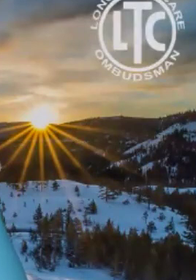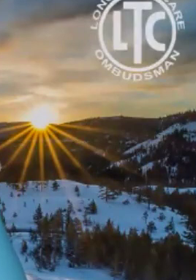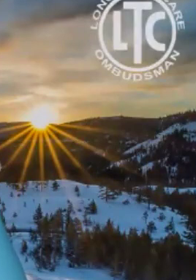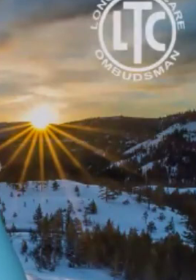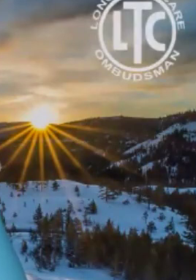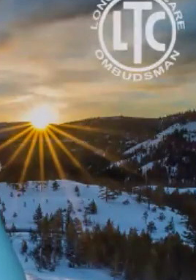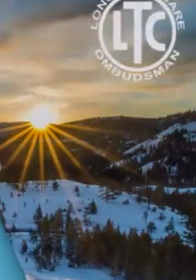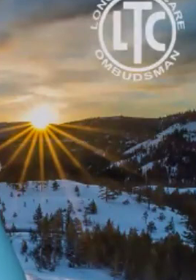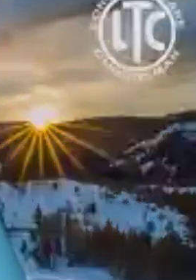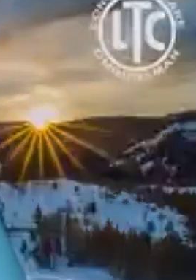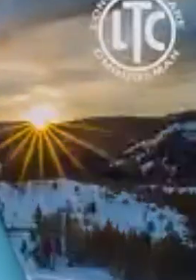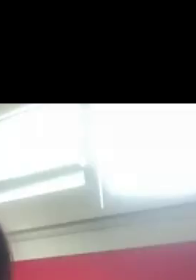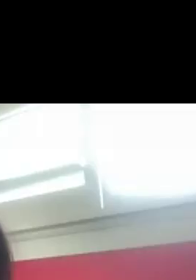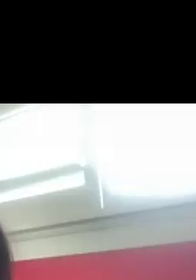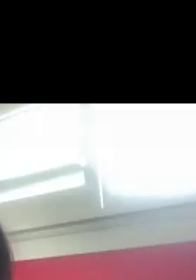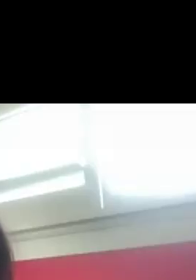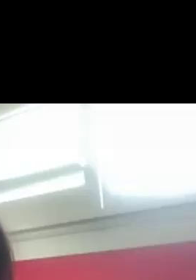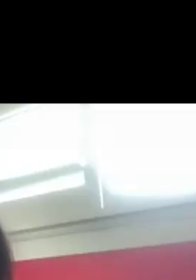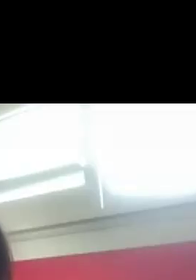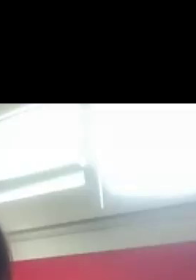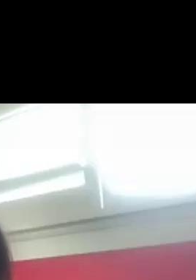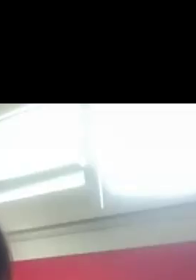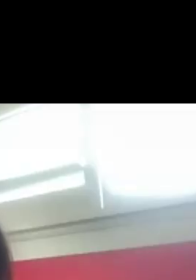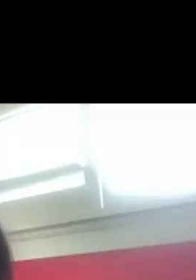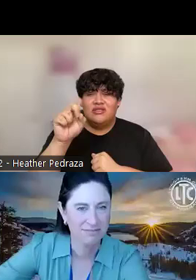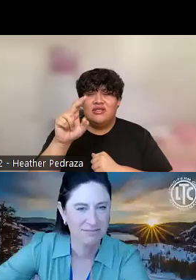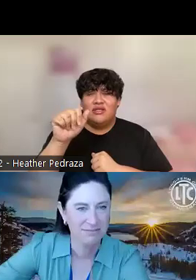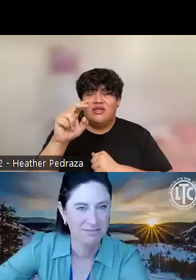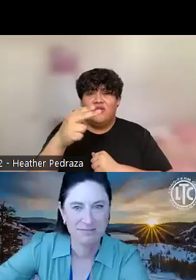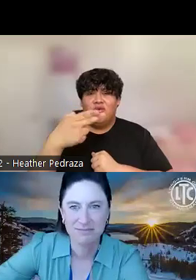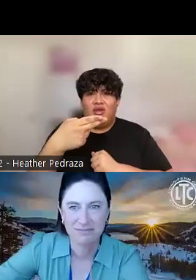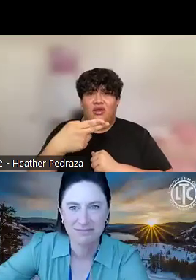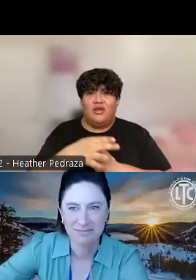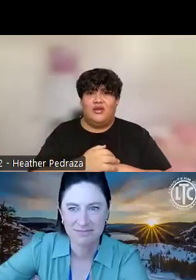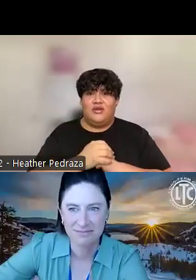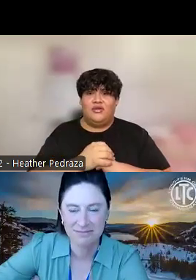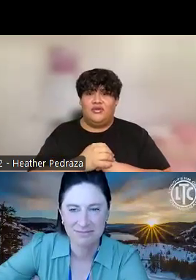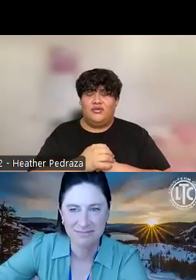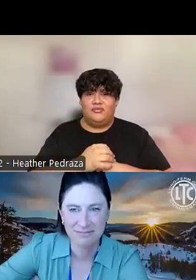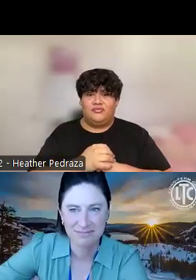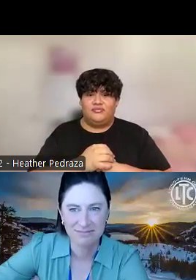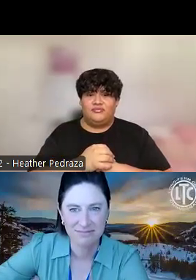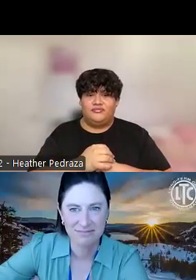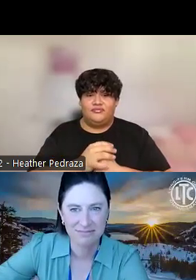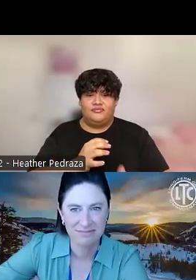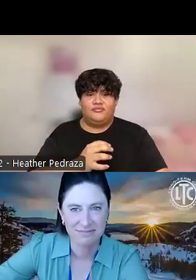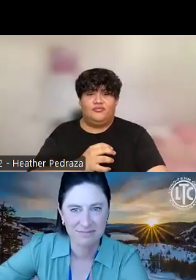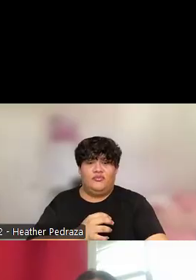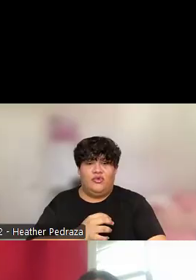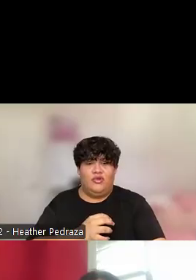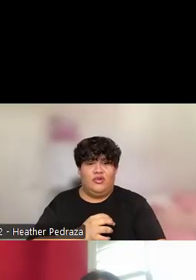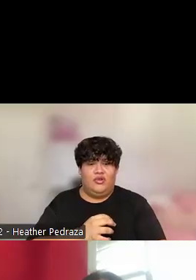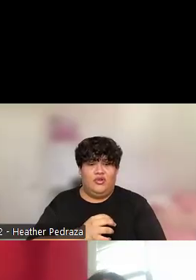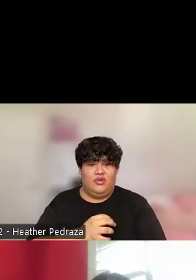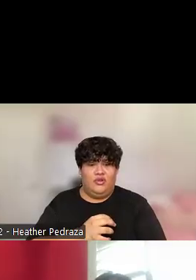Steenhausen, who will be providing us an update on the Aging and Disability Lived Experience Advisory Board. Sarah? Wonderful.